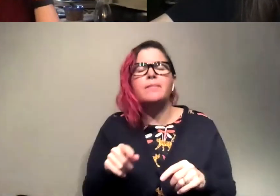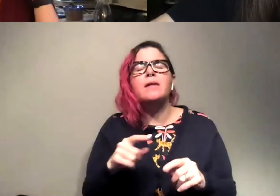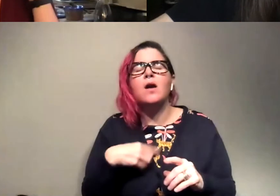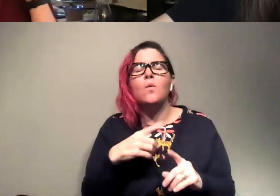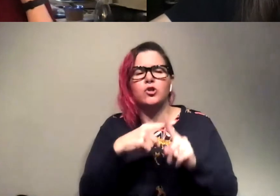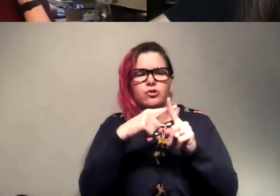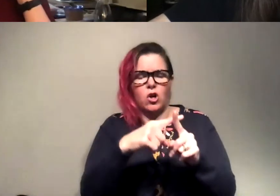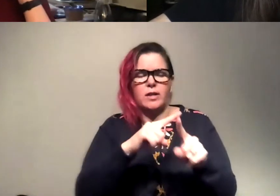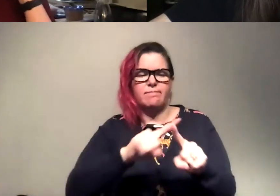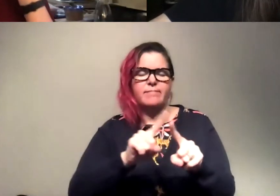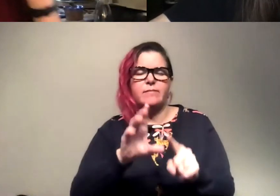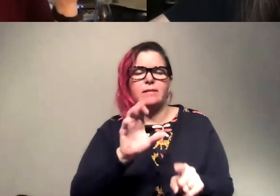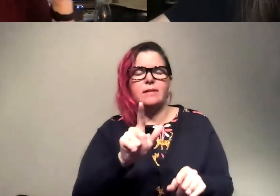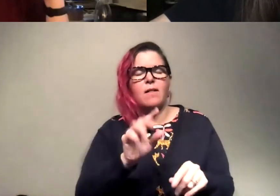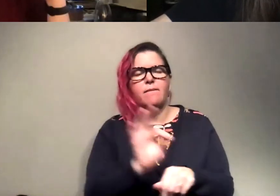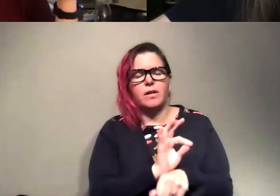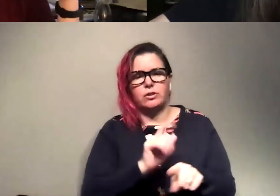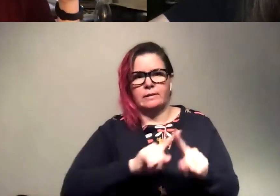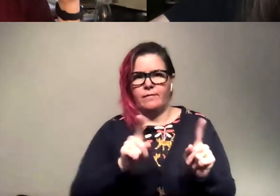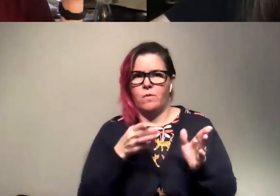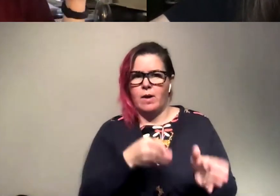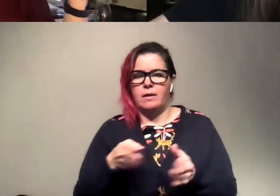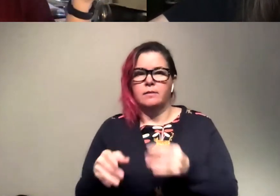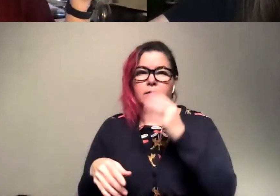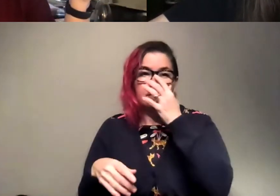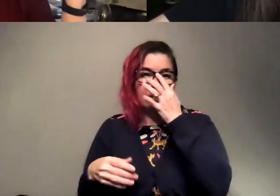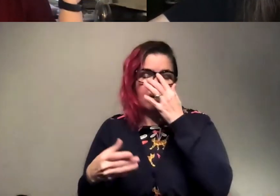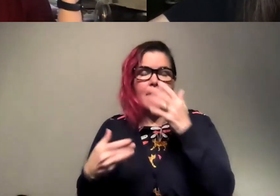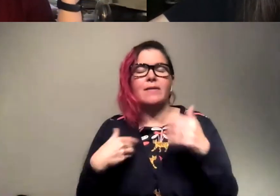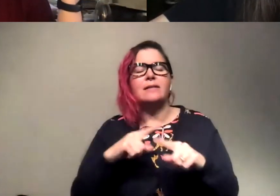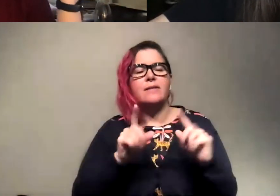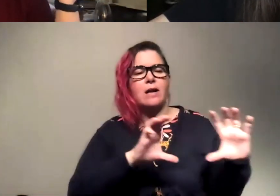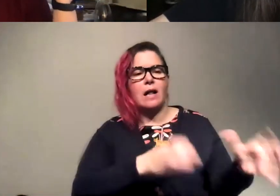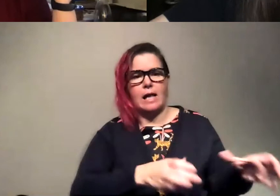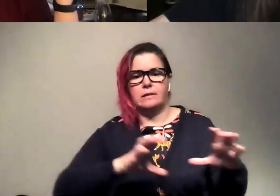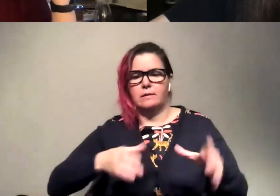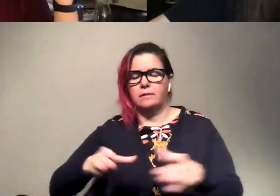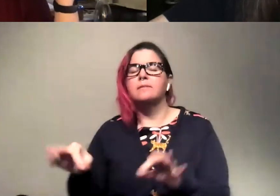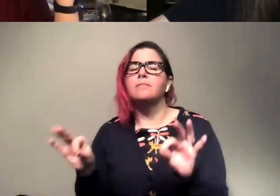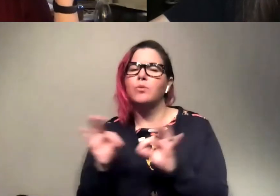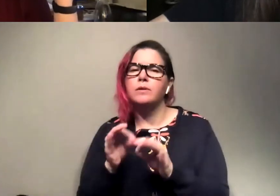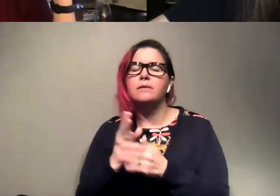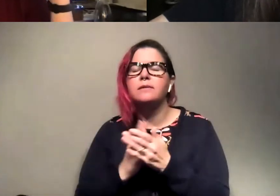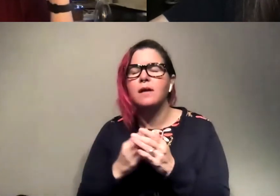cell functions differently, which is why having these what we call different classes is really important. So some will